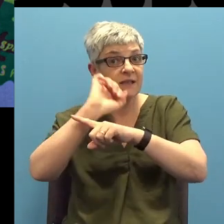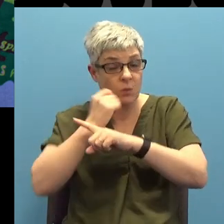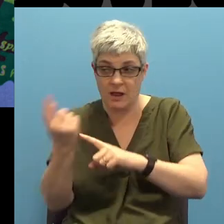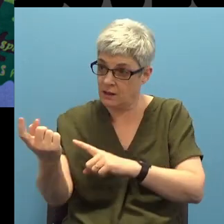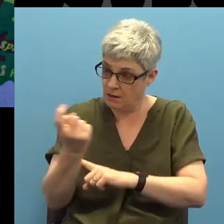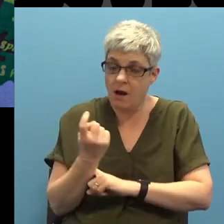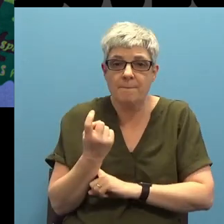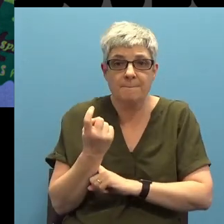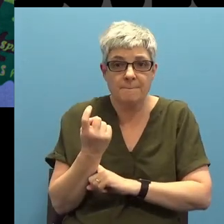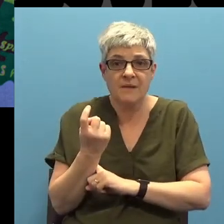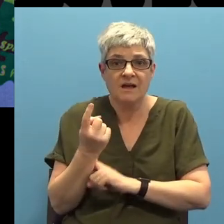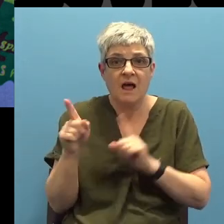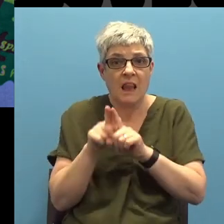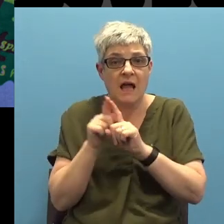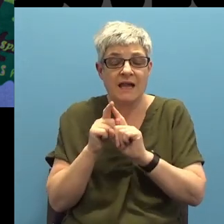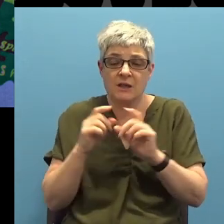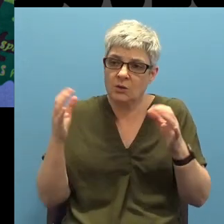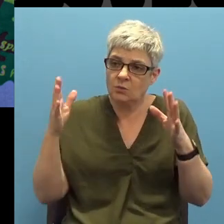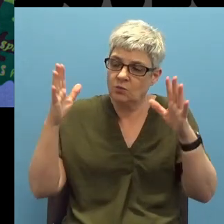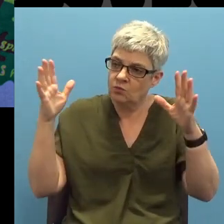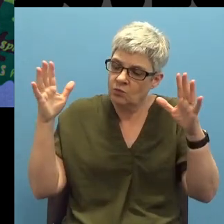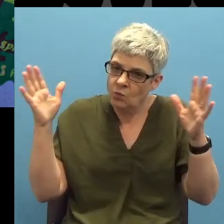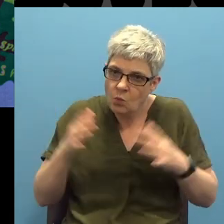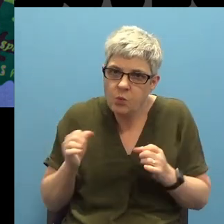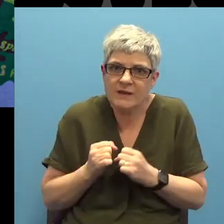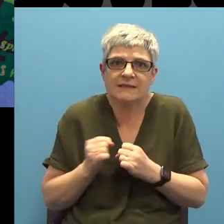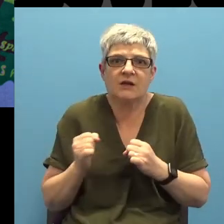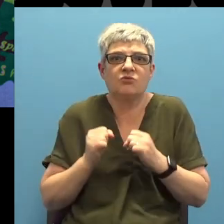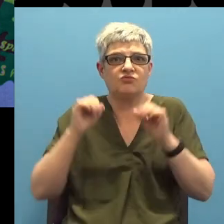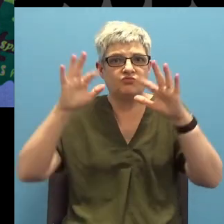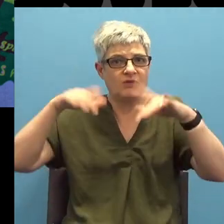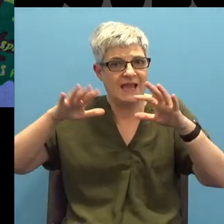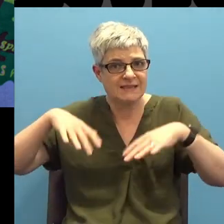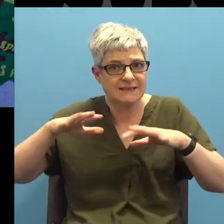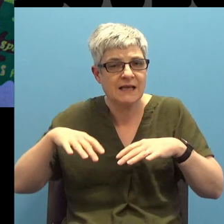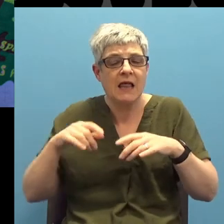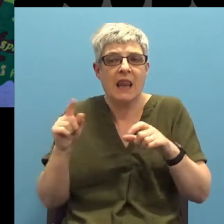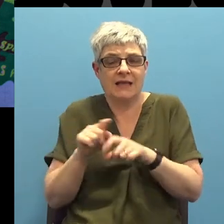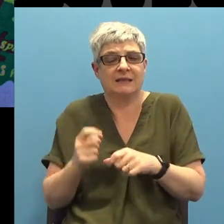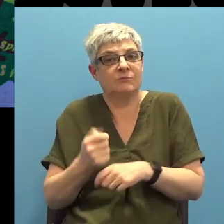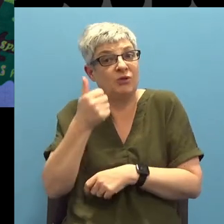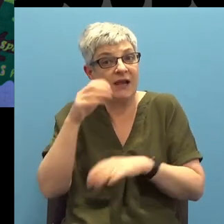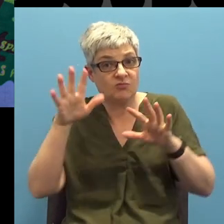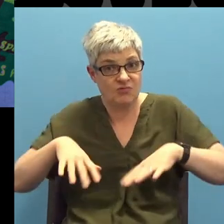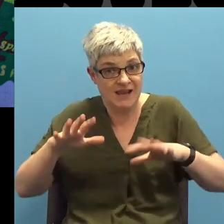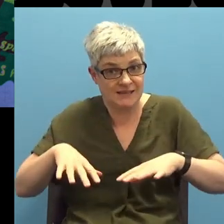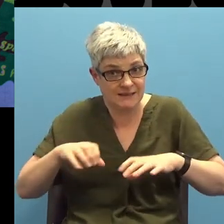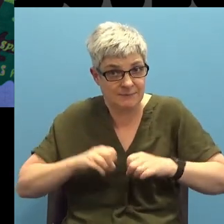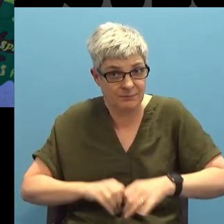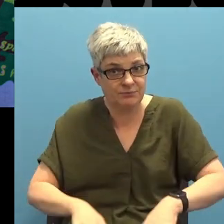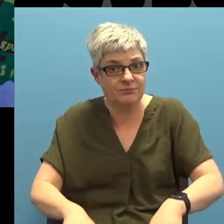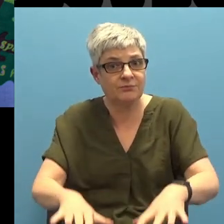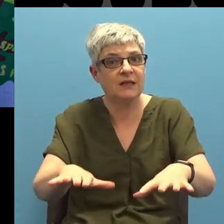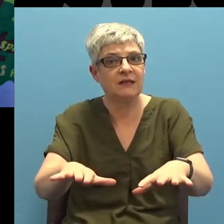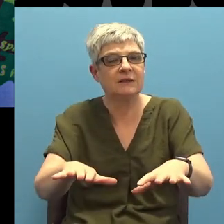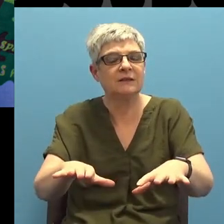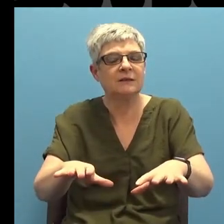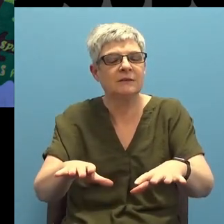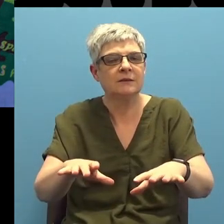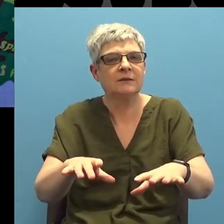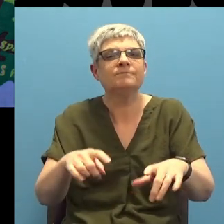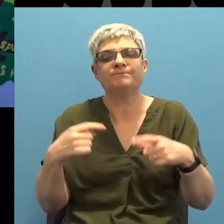will come to us like the winter rains, like the spring rains that water the earth. Let us